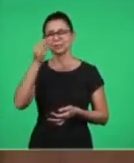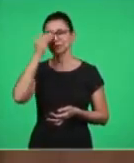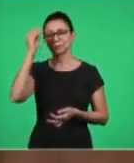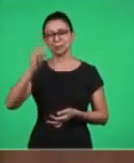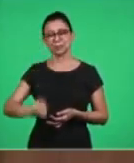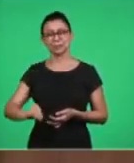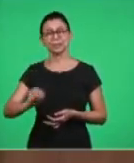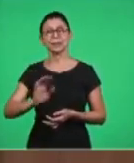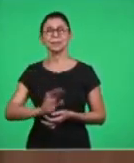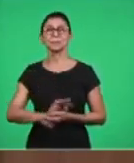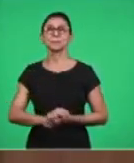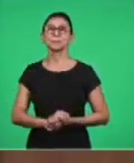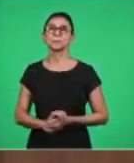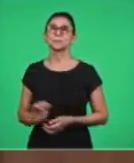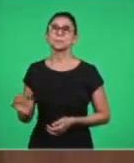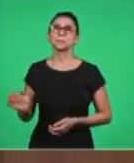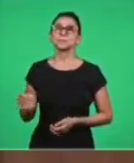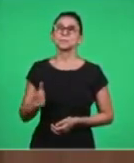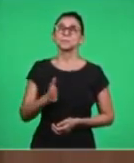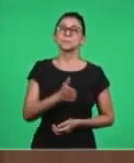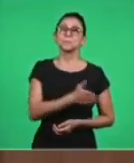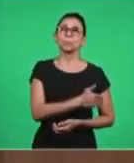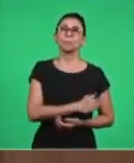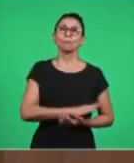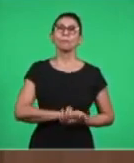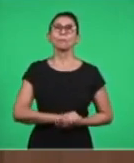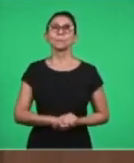Qumran. They discovered,